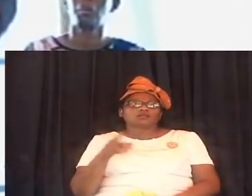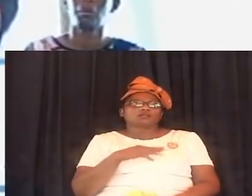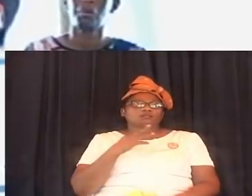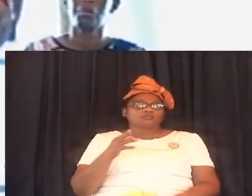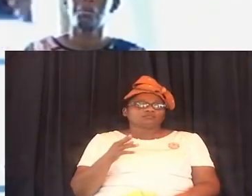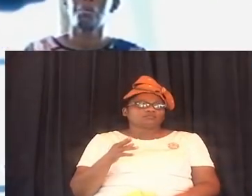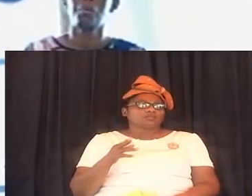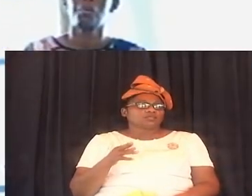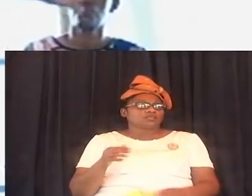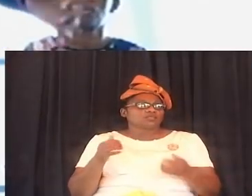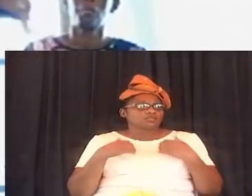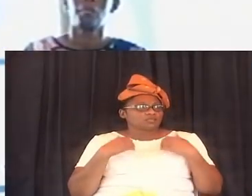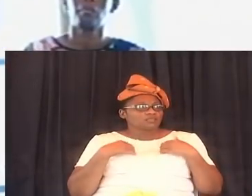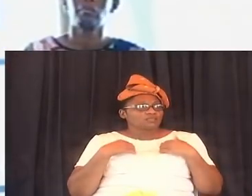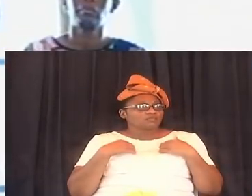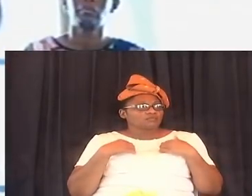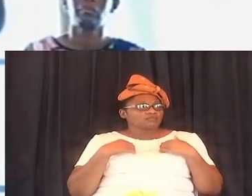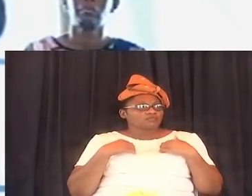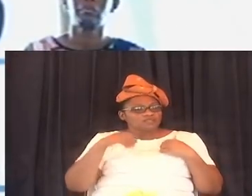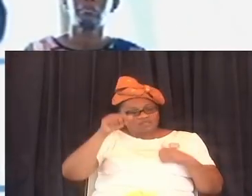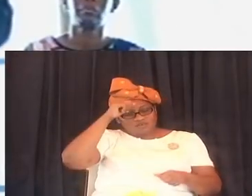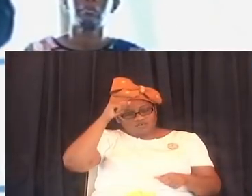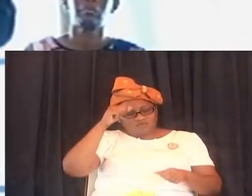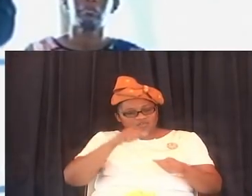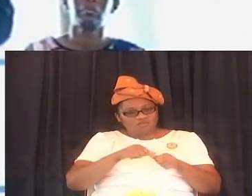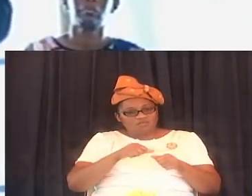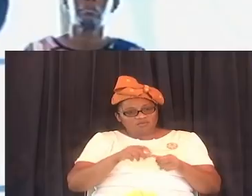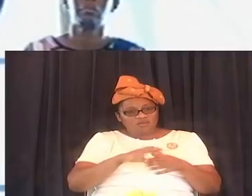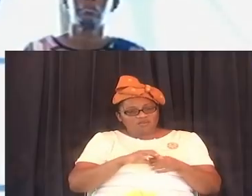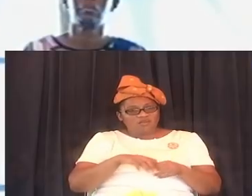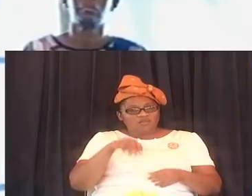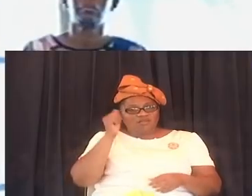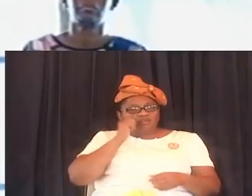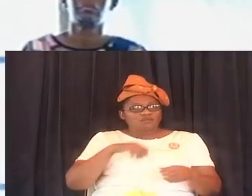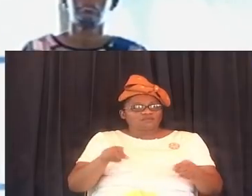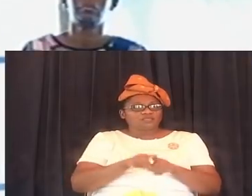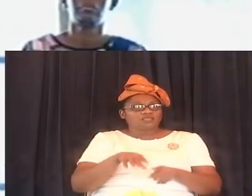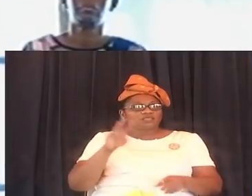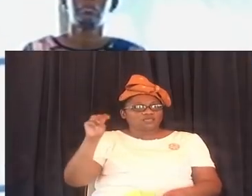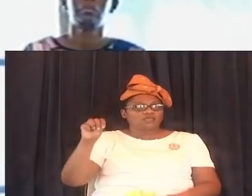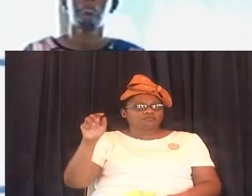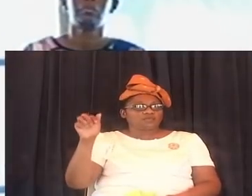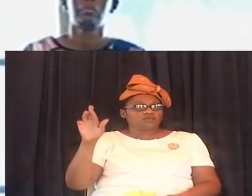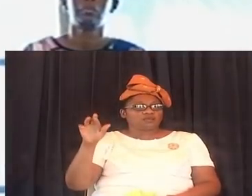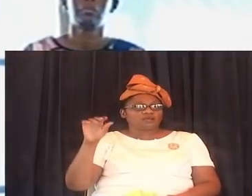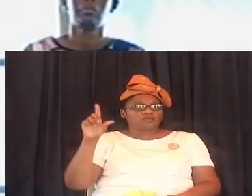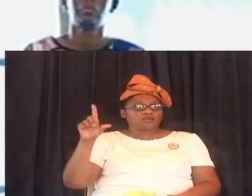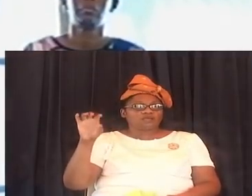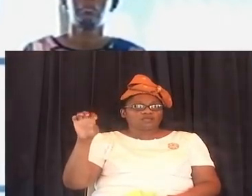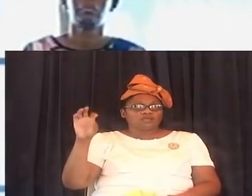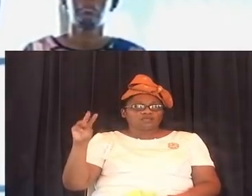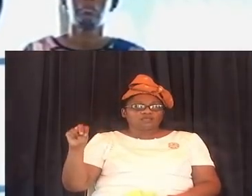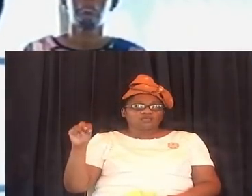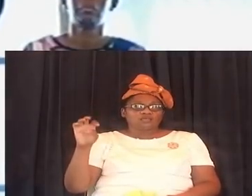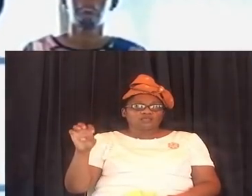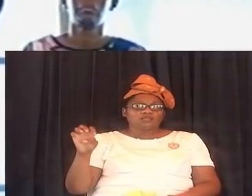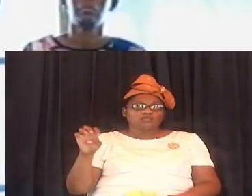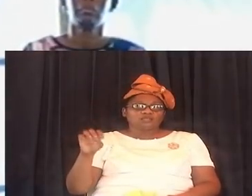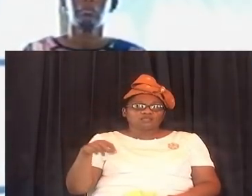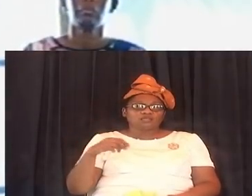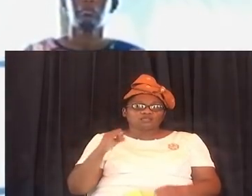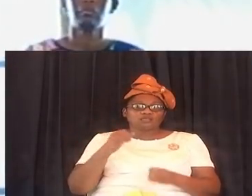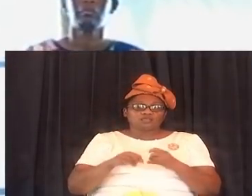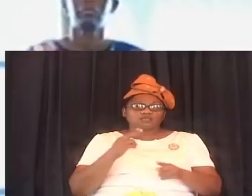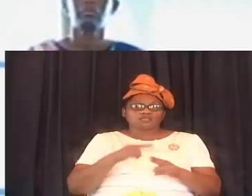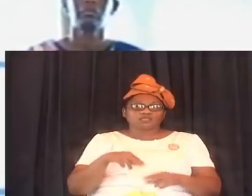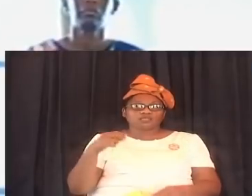today. You know, just to remember our sister Marlene Ebert, as you know, she has passed off a couple of weeks ago, and we